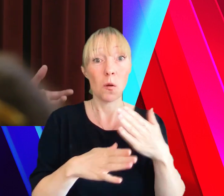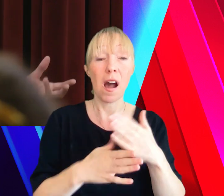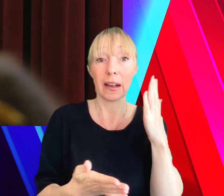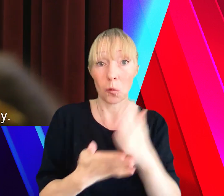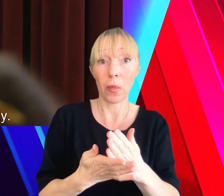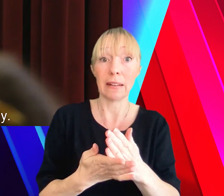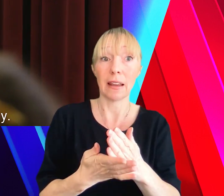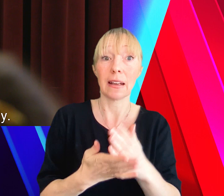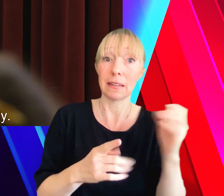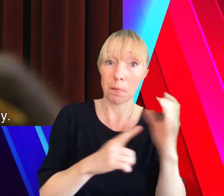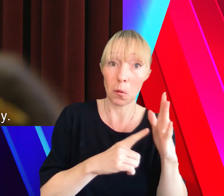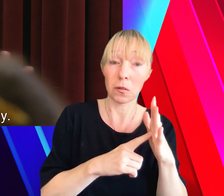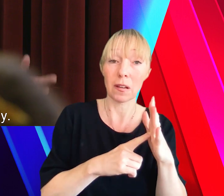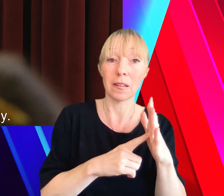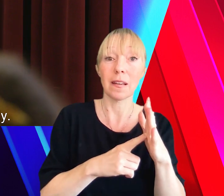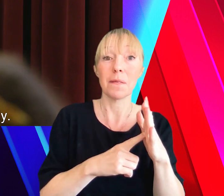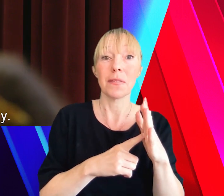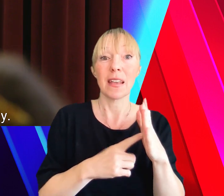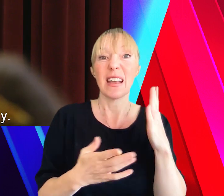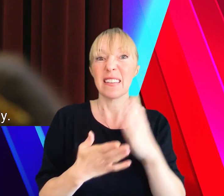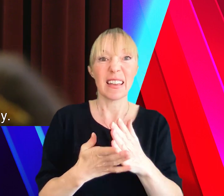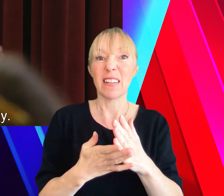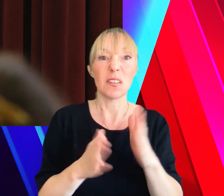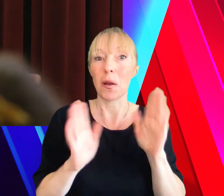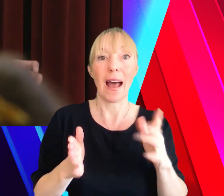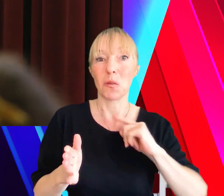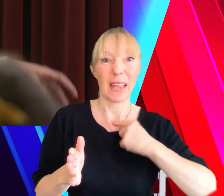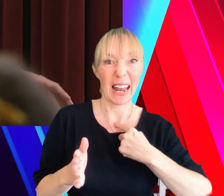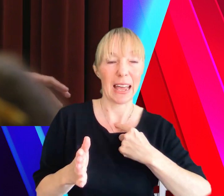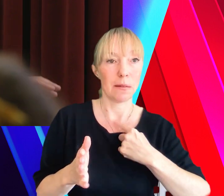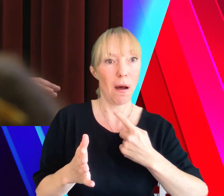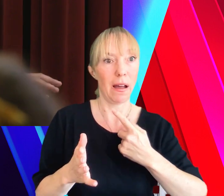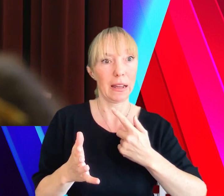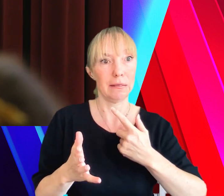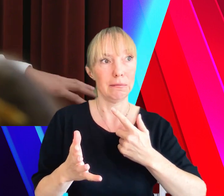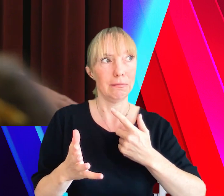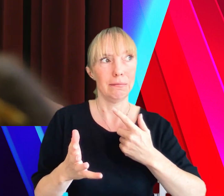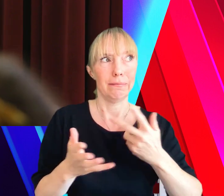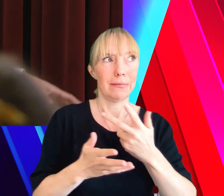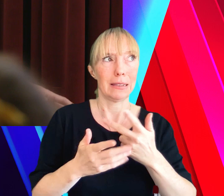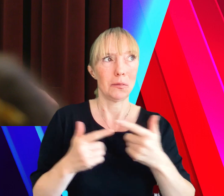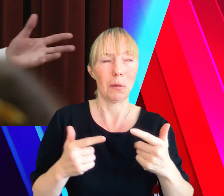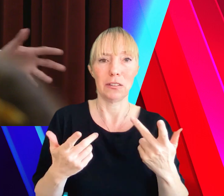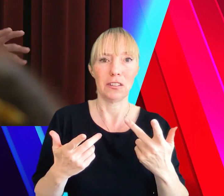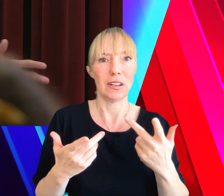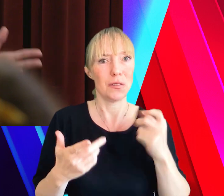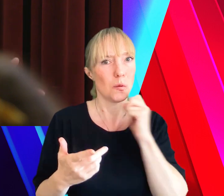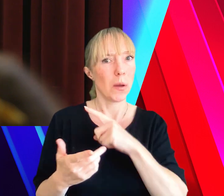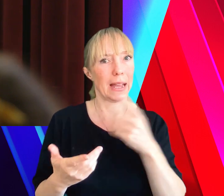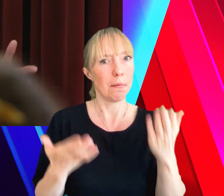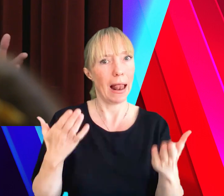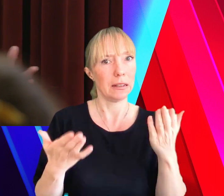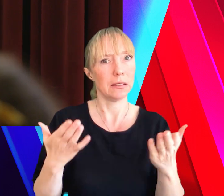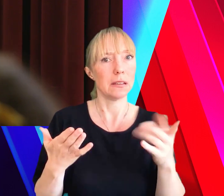It's important. Also, kind of we should take it seriously. Like it's serious as it is. Let's not kill it by taking it. It's kind of a weird